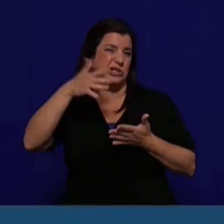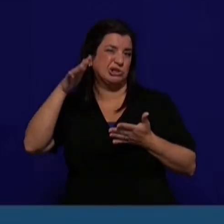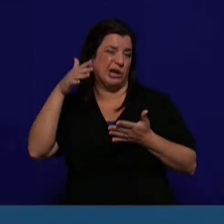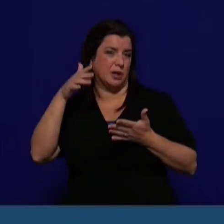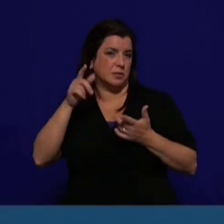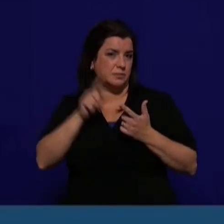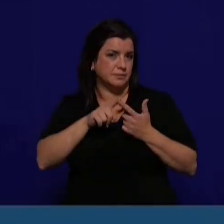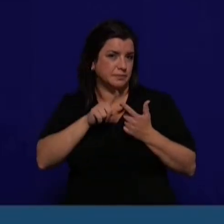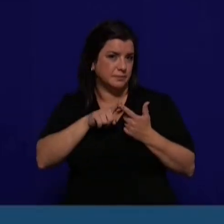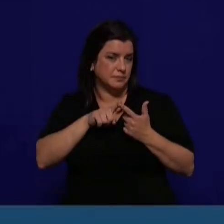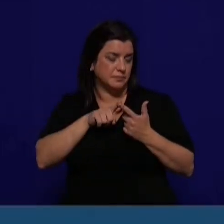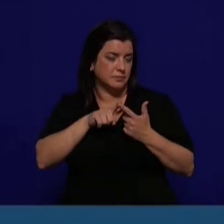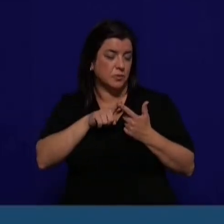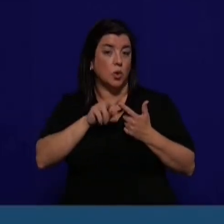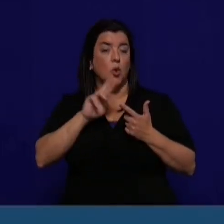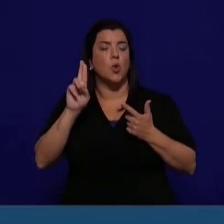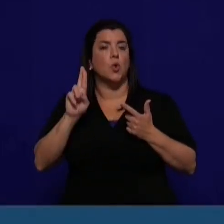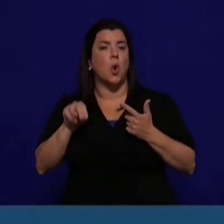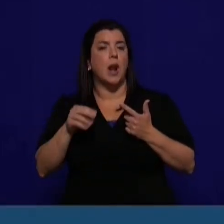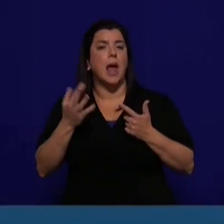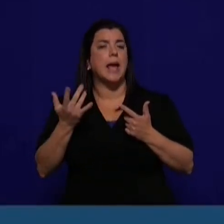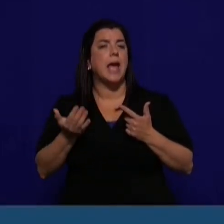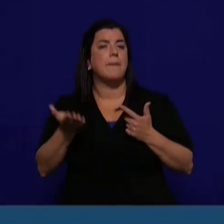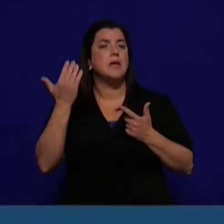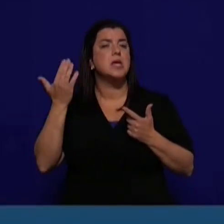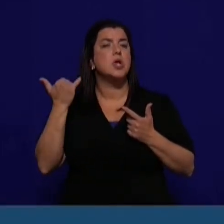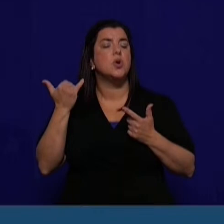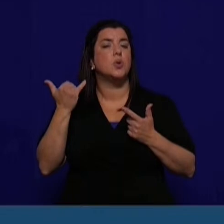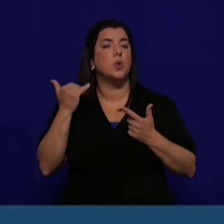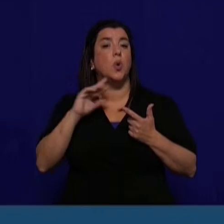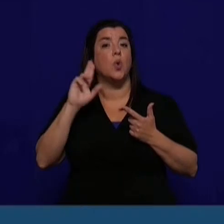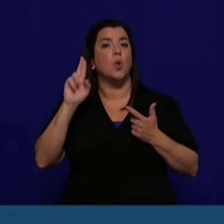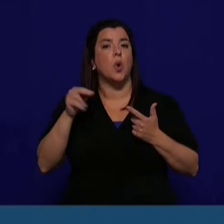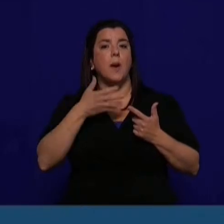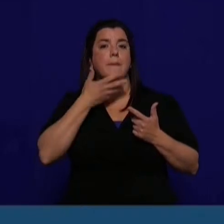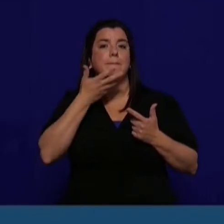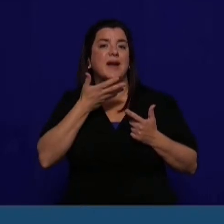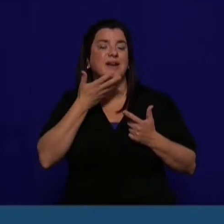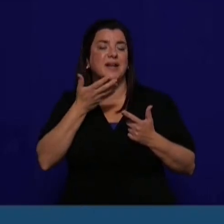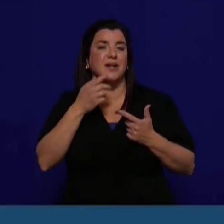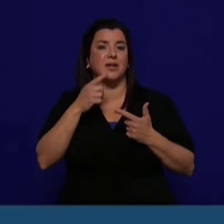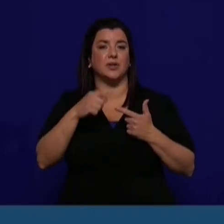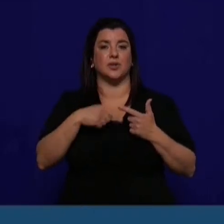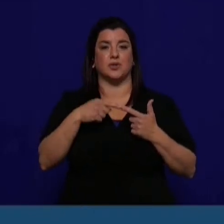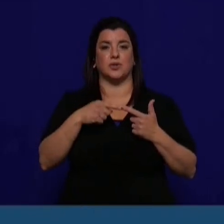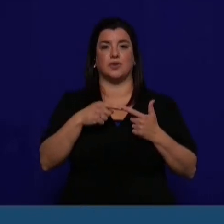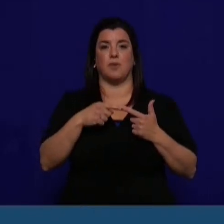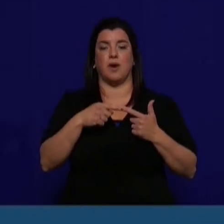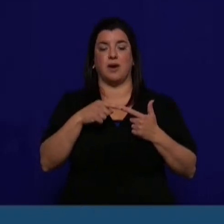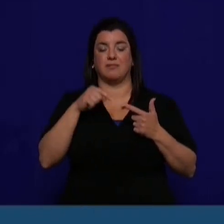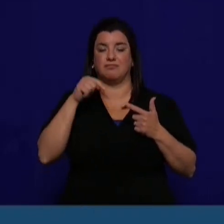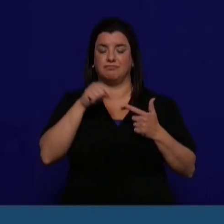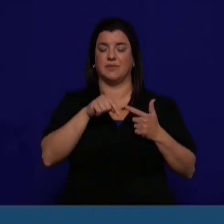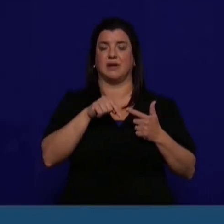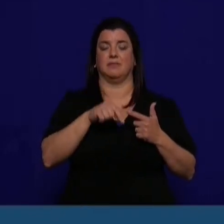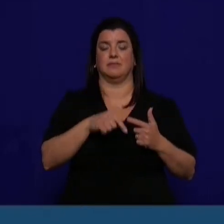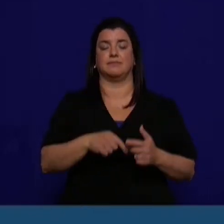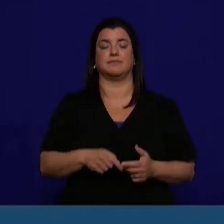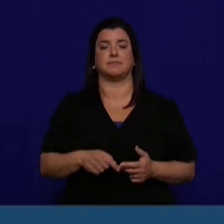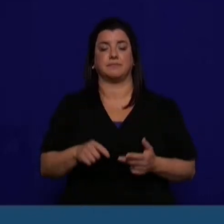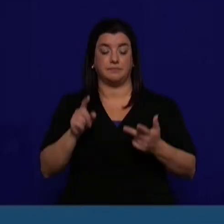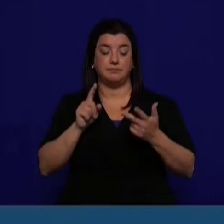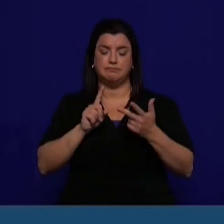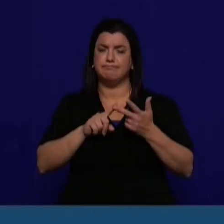ukoll kemm ilhom dawn il-każijiet u x'parir inti tagħti bħala Supretendent tas-Saħħa.